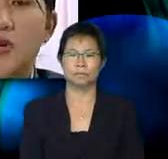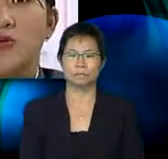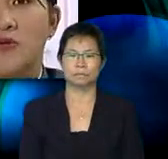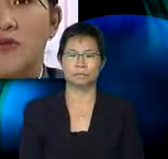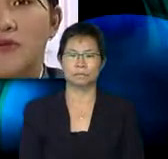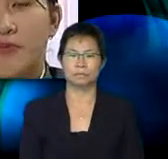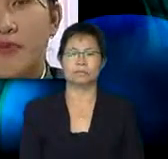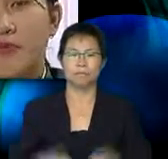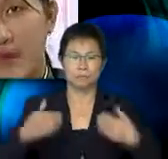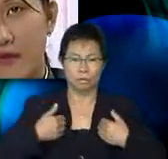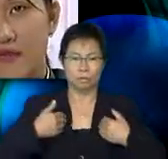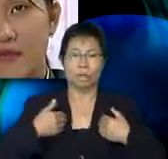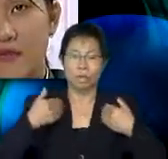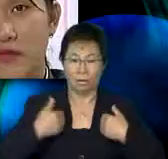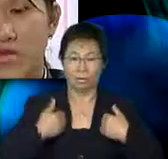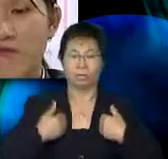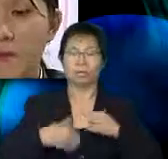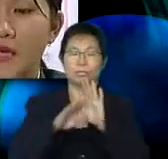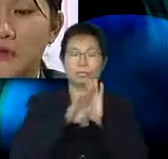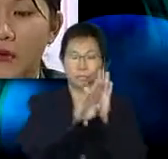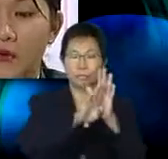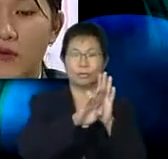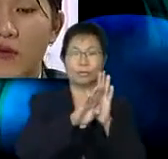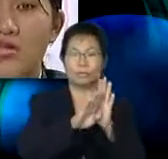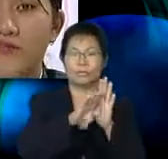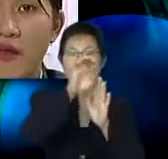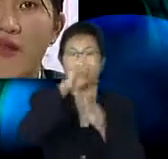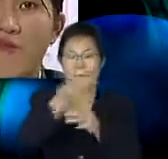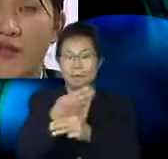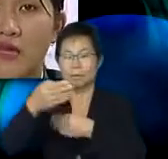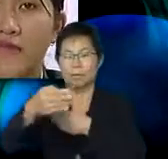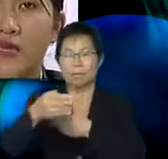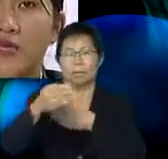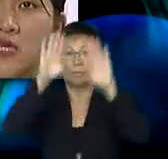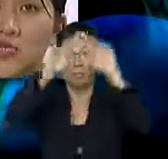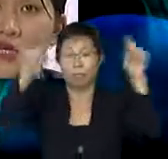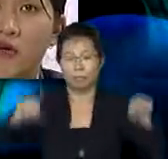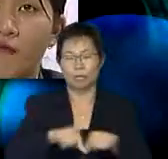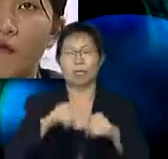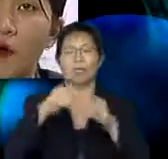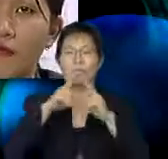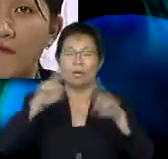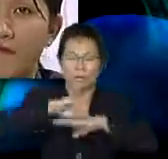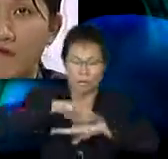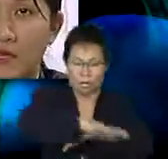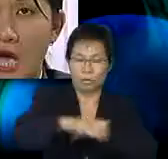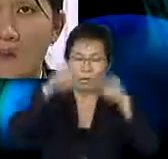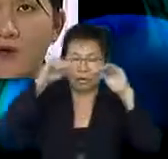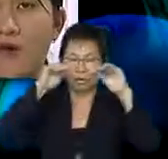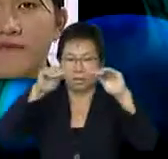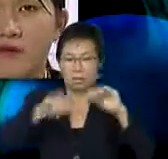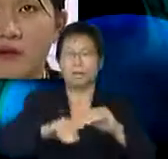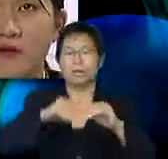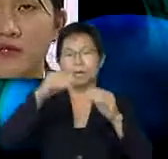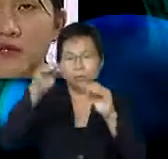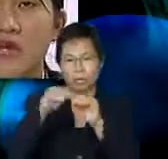It has also been proven that the EMaths board is very effective in the teaching of more than 50 types